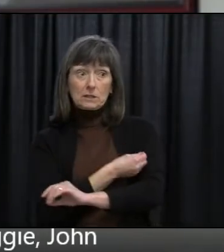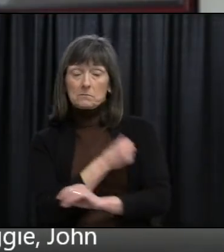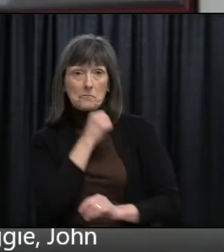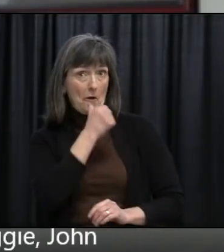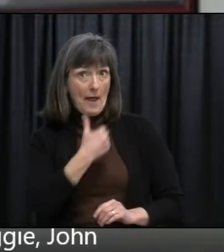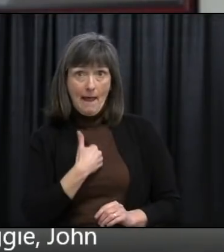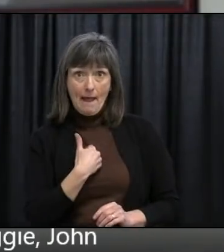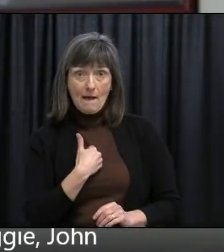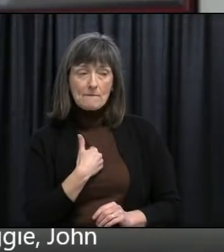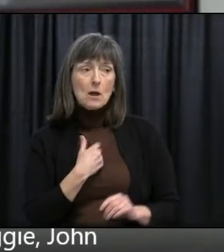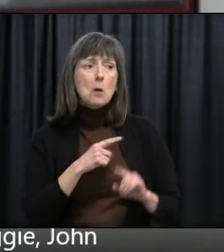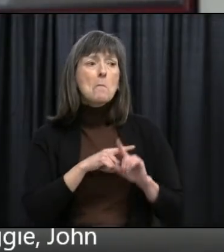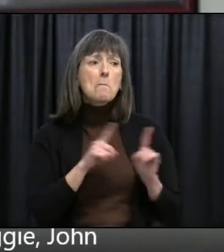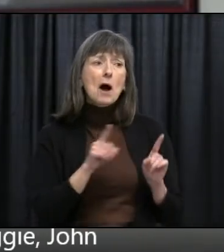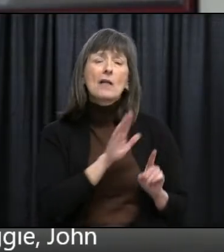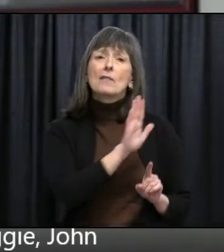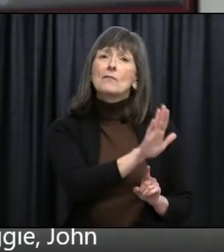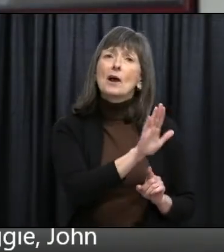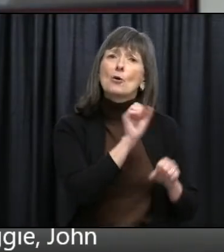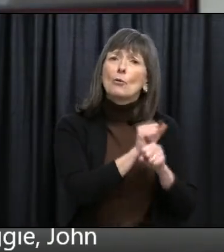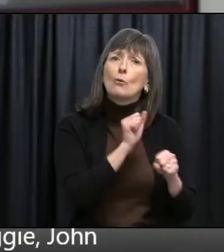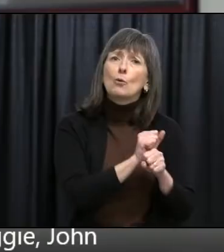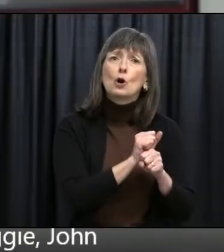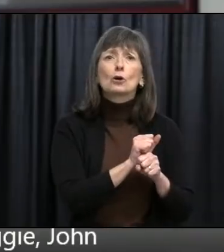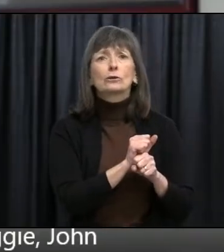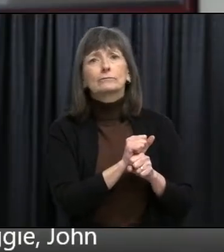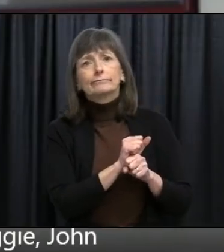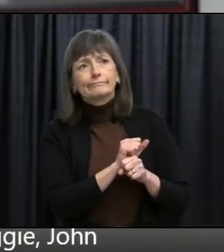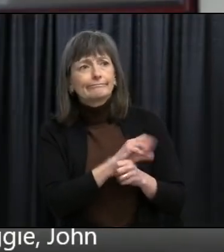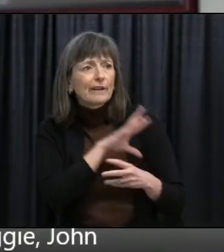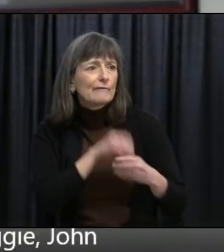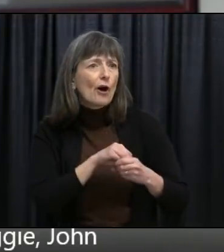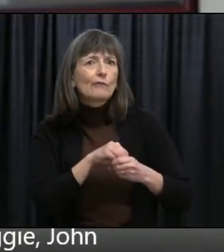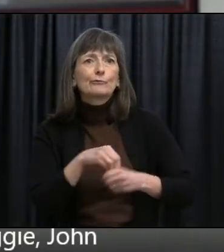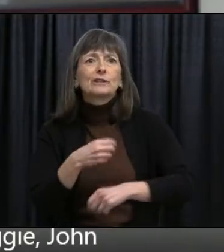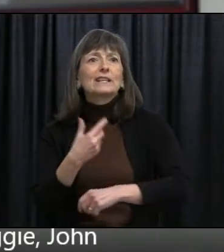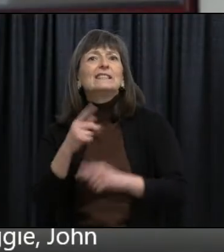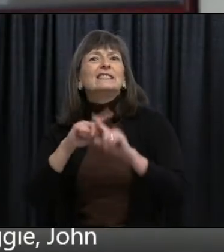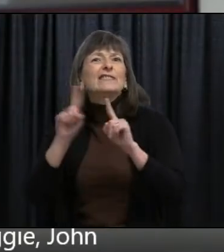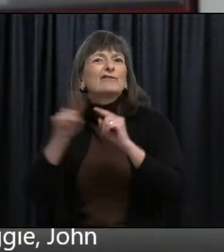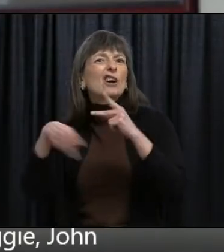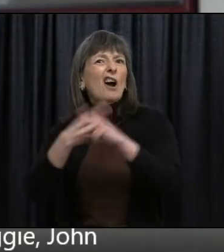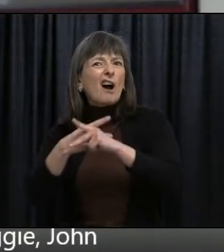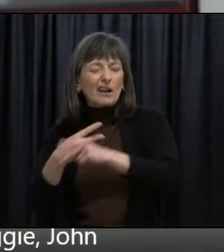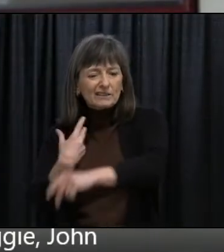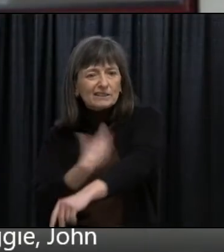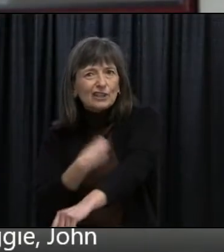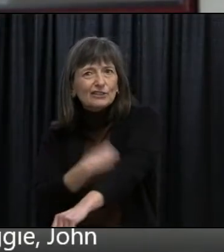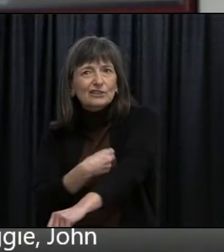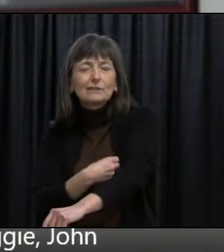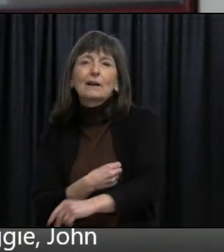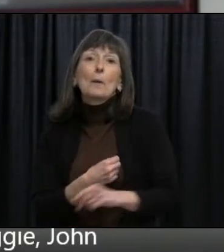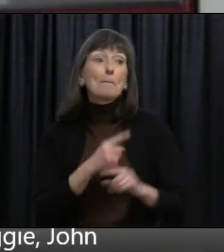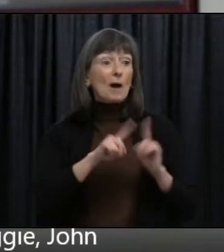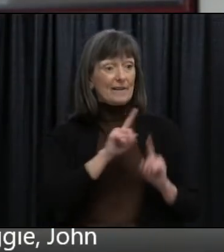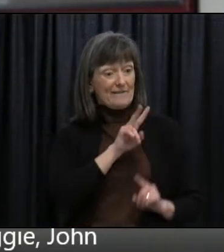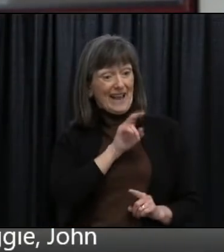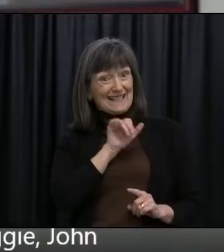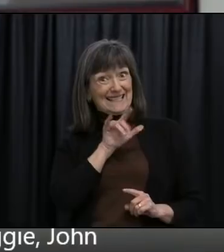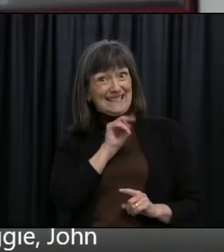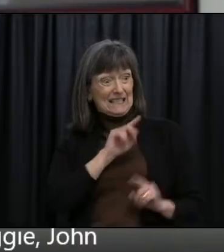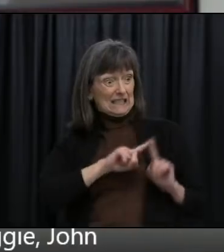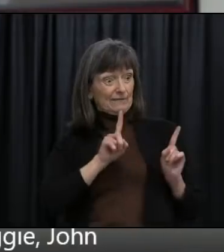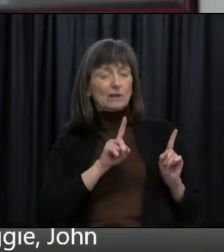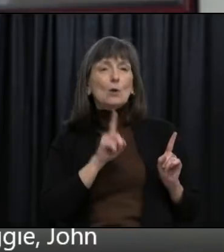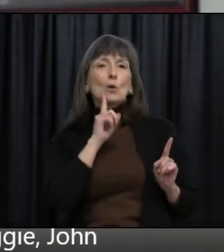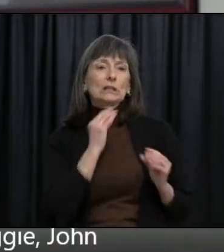vaccinate, but whose scope of practice may, for example, involve giving injections. So we have a tiered approach to that,